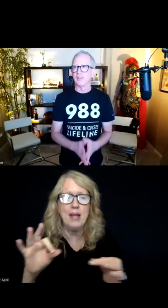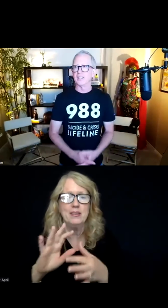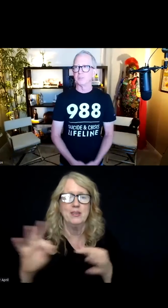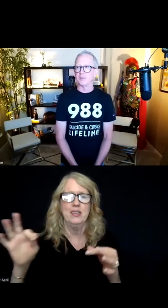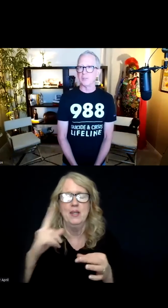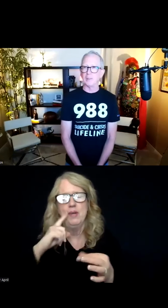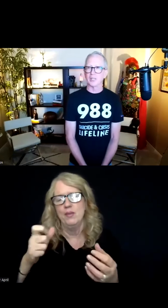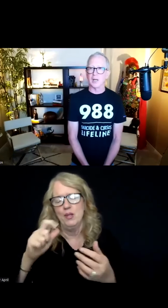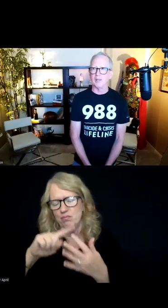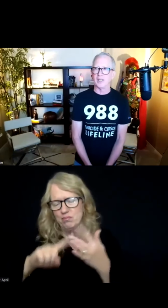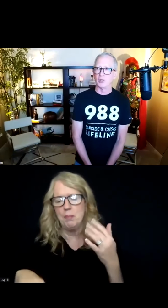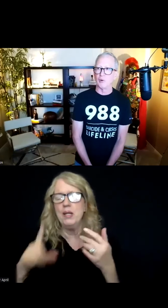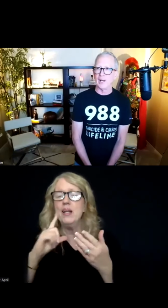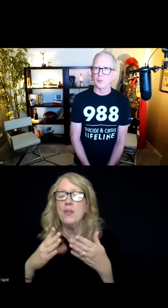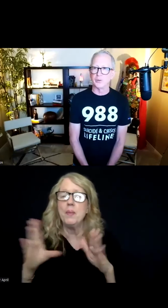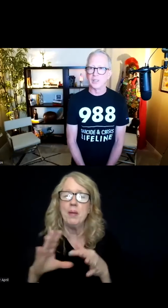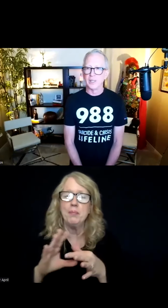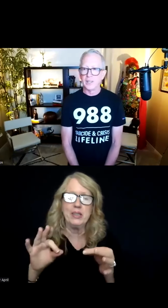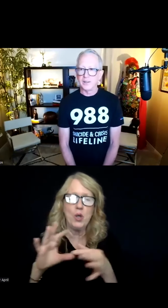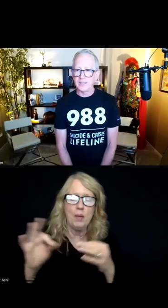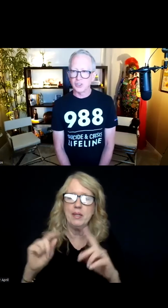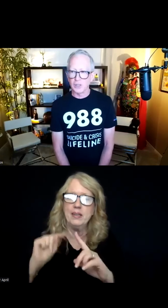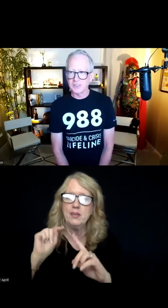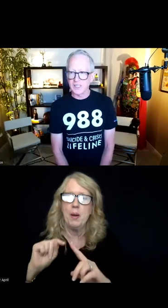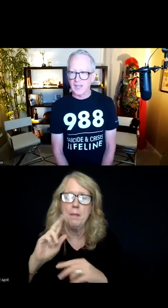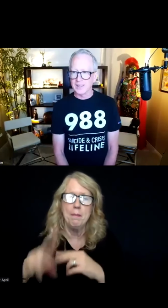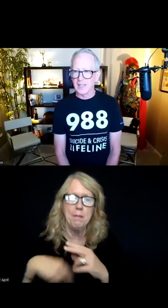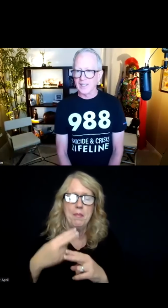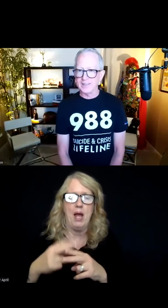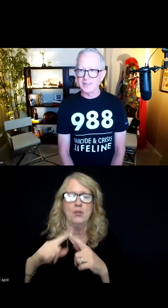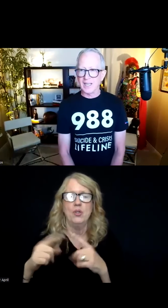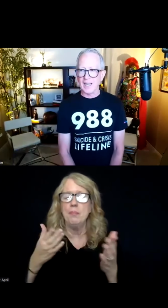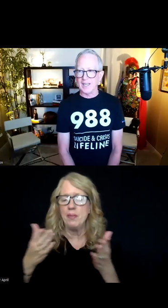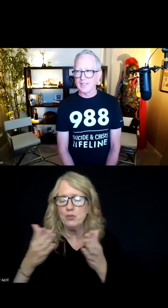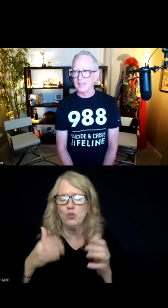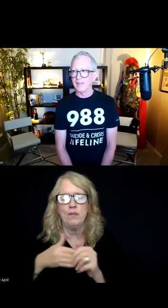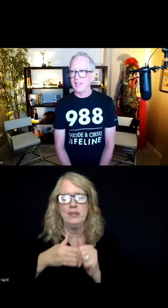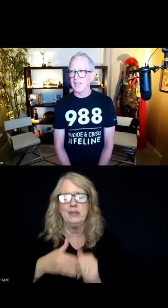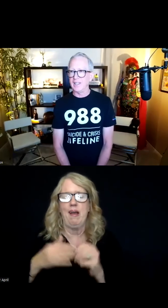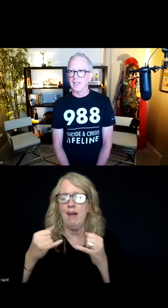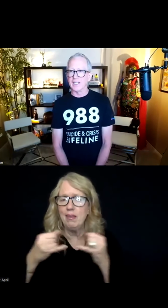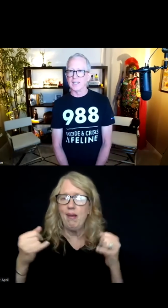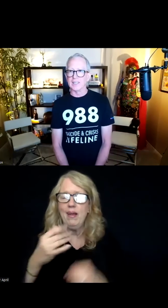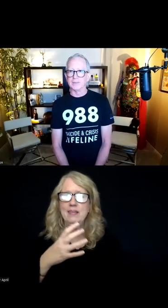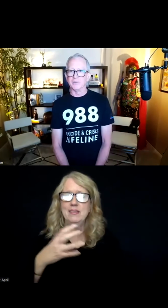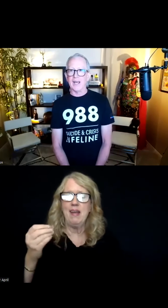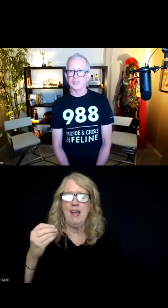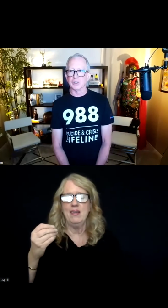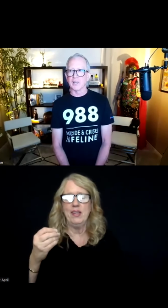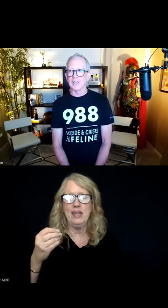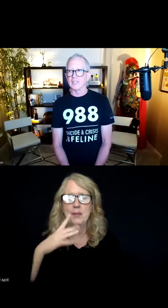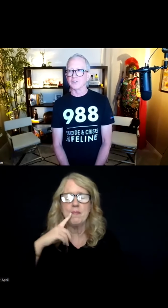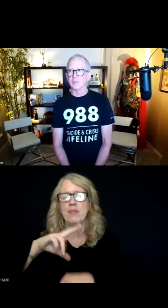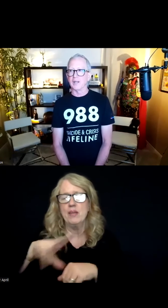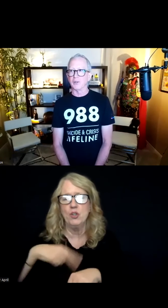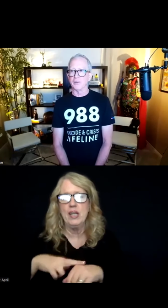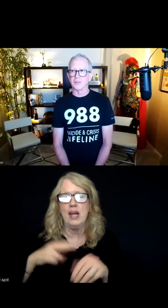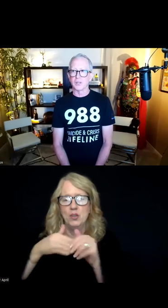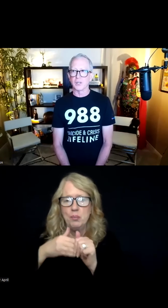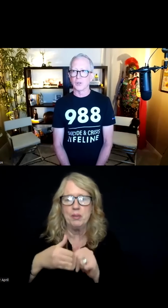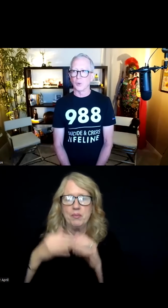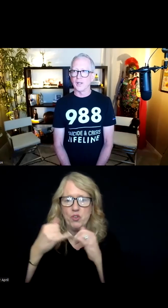host of things, but the public comment around the service guidelines and the national guidelines for